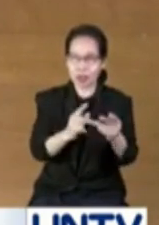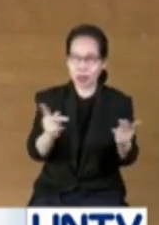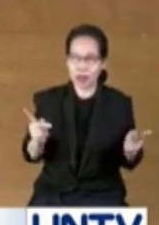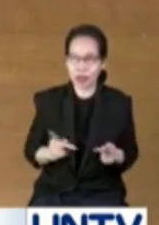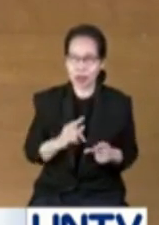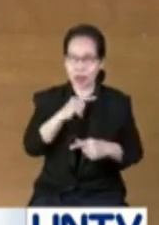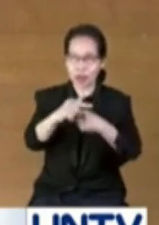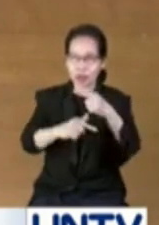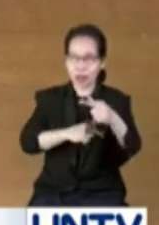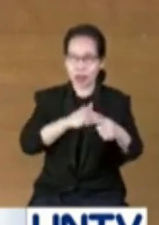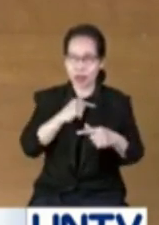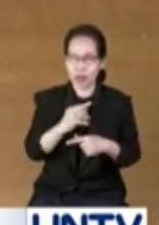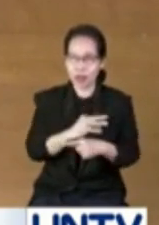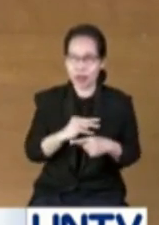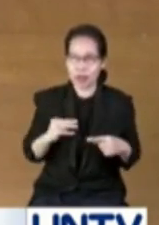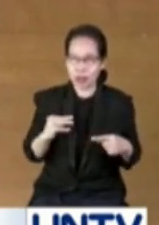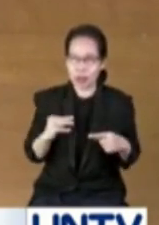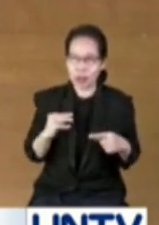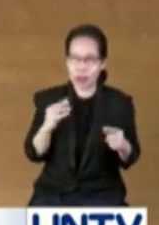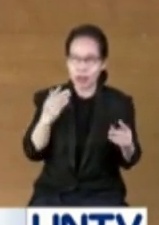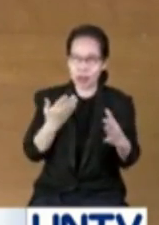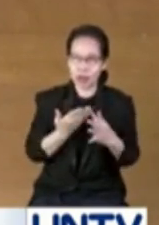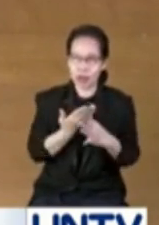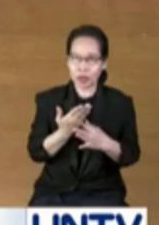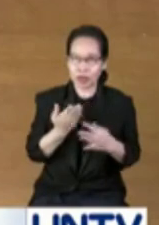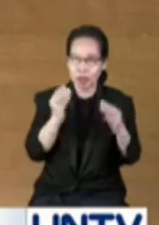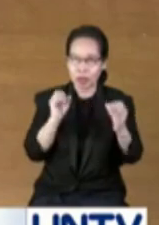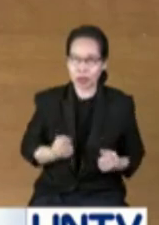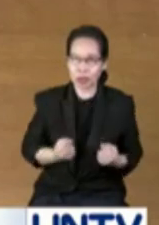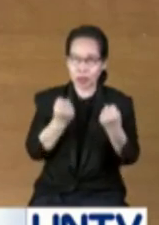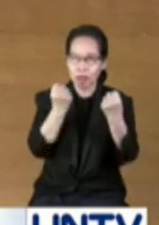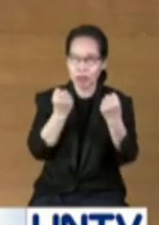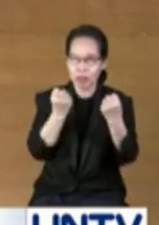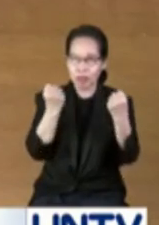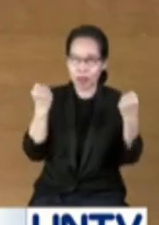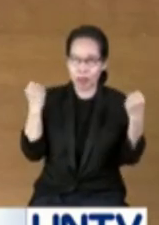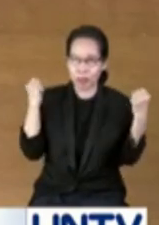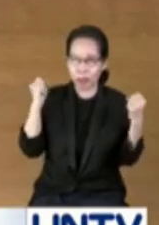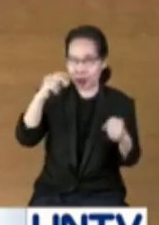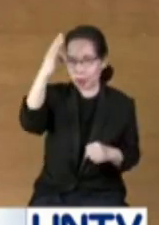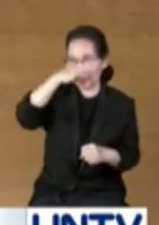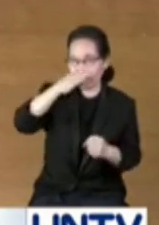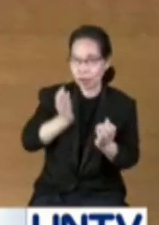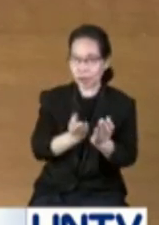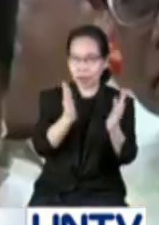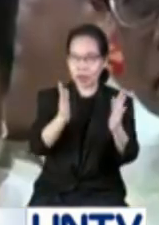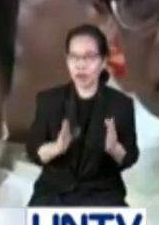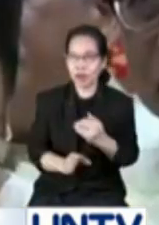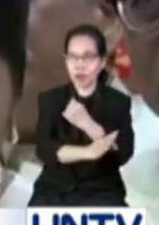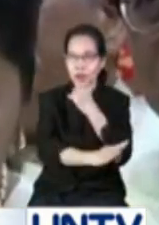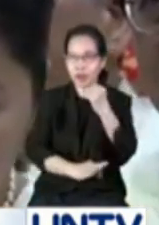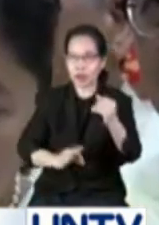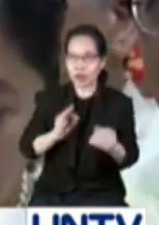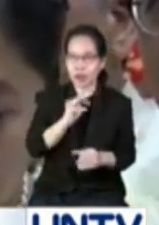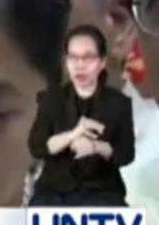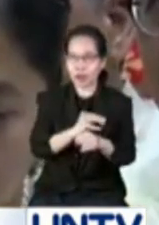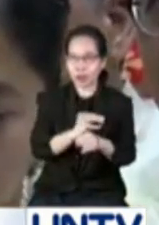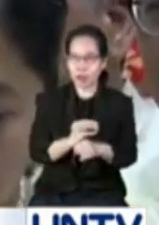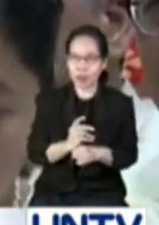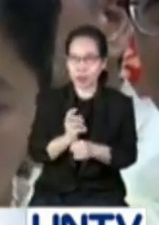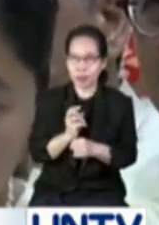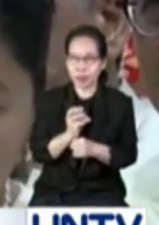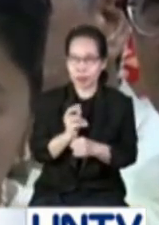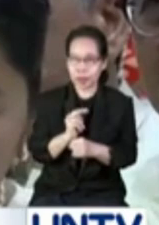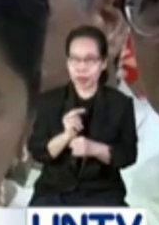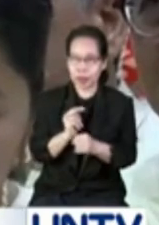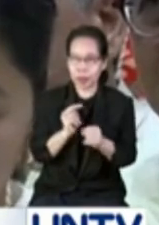hub through the steady supply of competent Filipino seafarers to foreign merchant marine vessels. The question